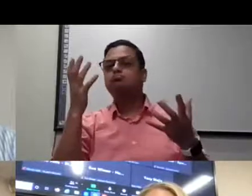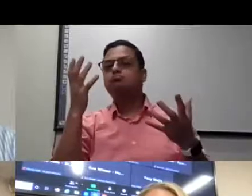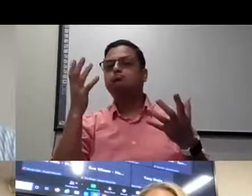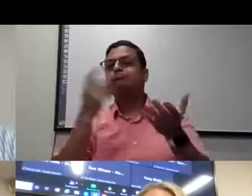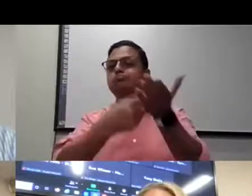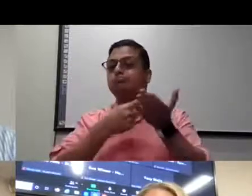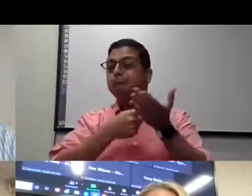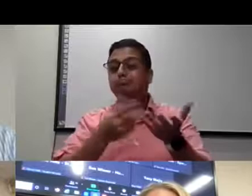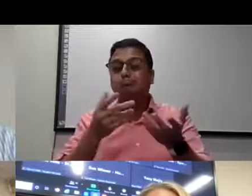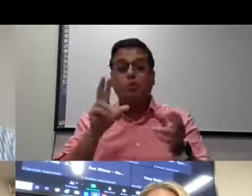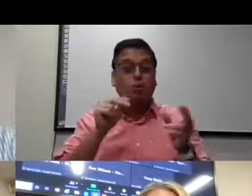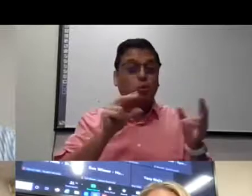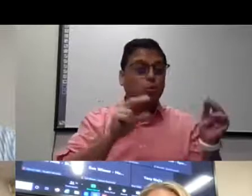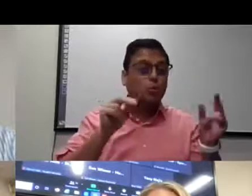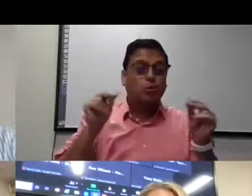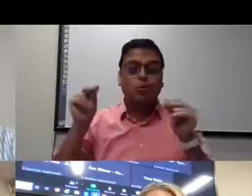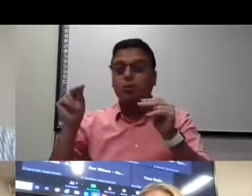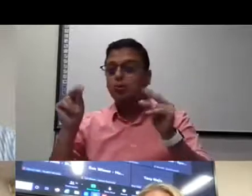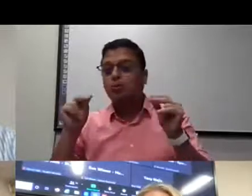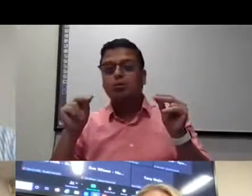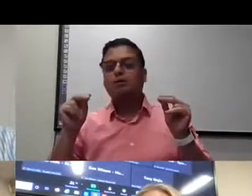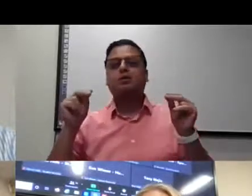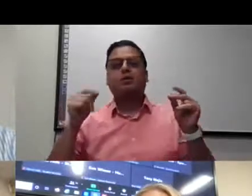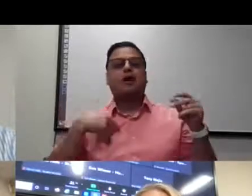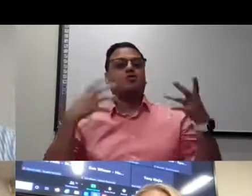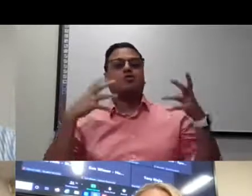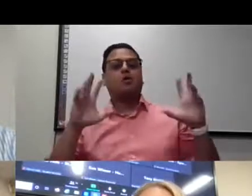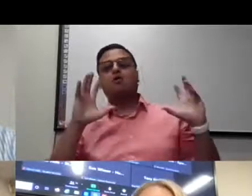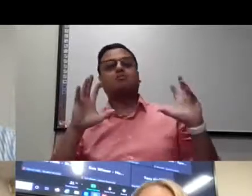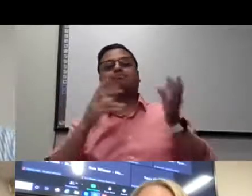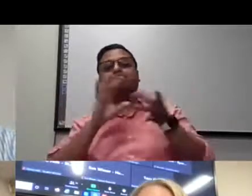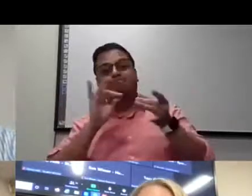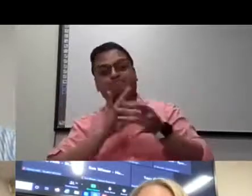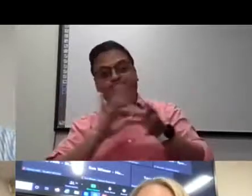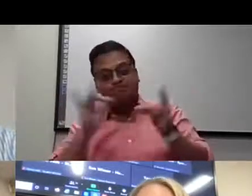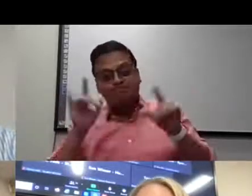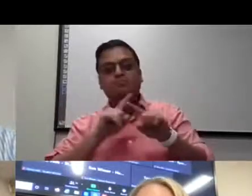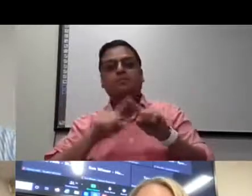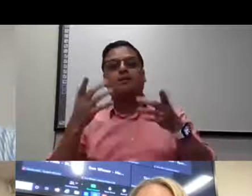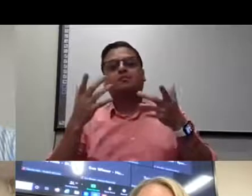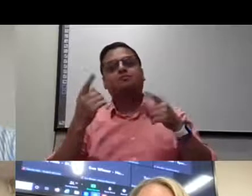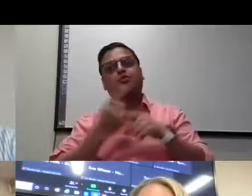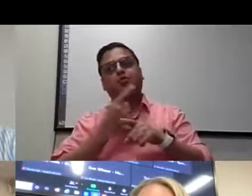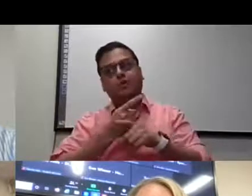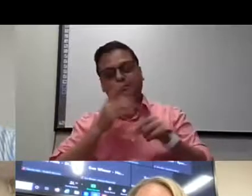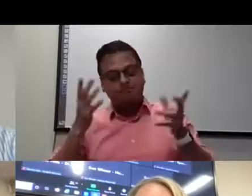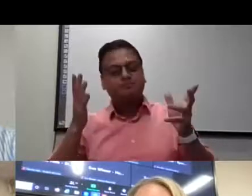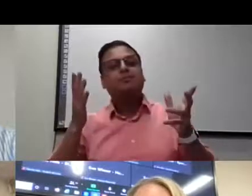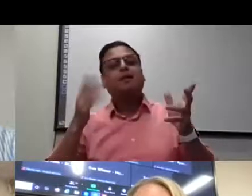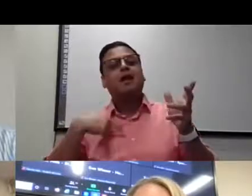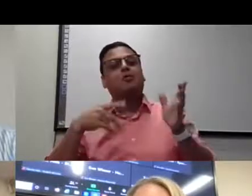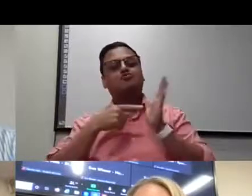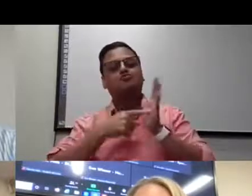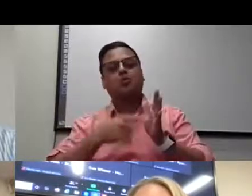no shaking. Okay. Oh, I don't want to pull it, but again, as I usually do, I just want to highlight the fact that